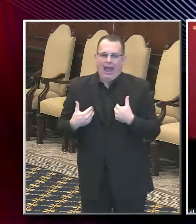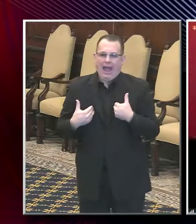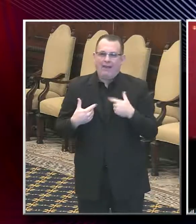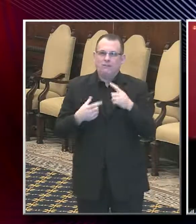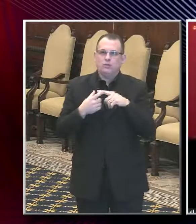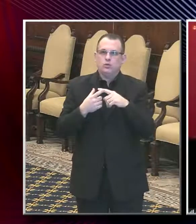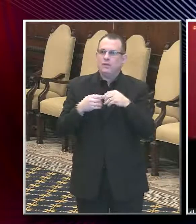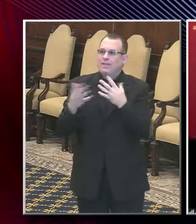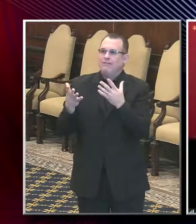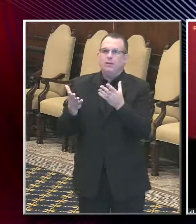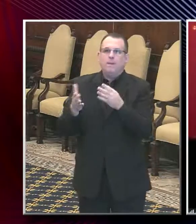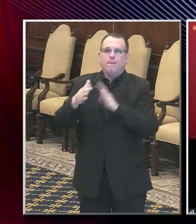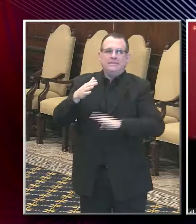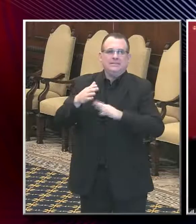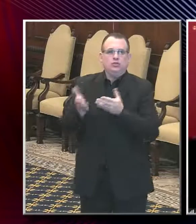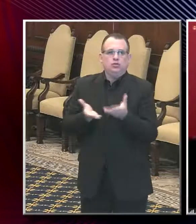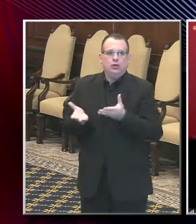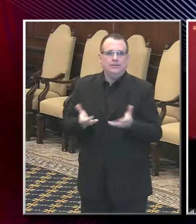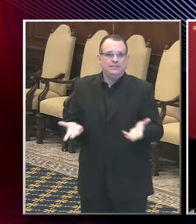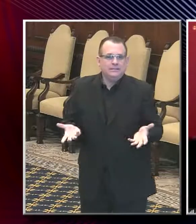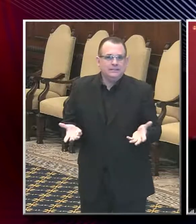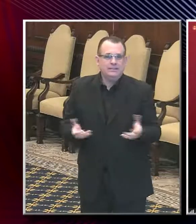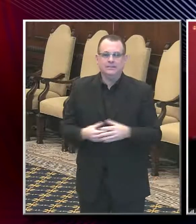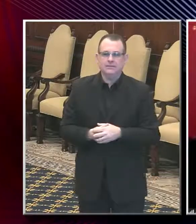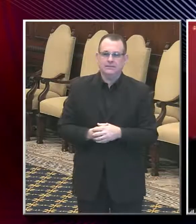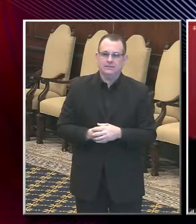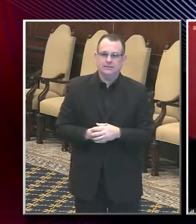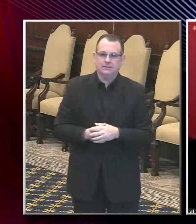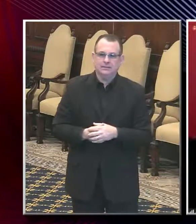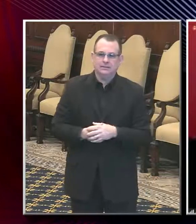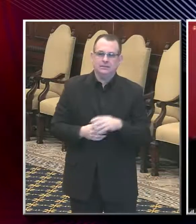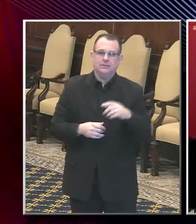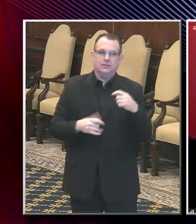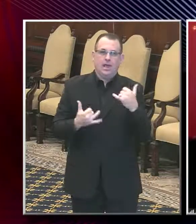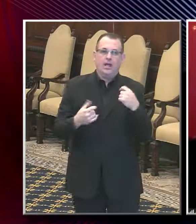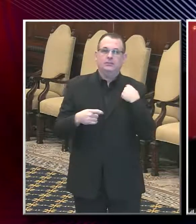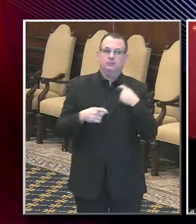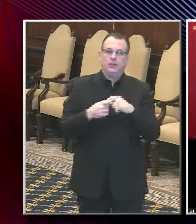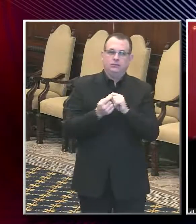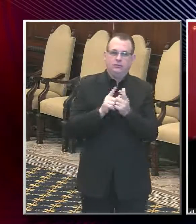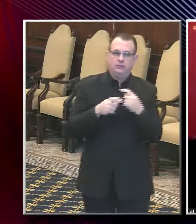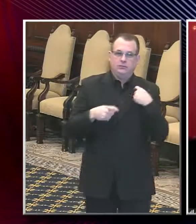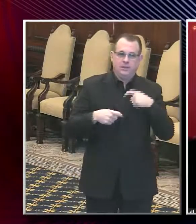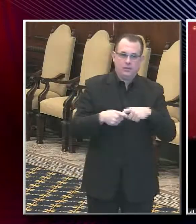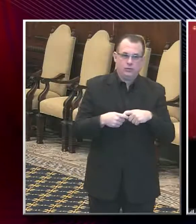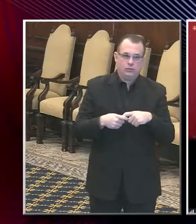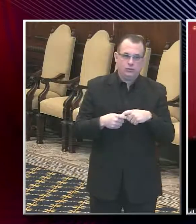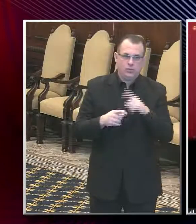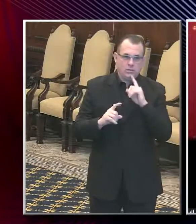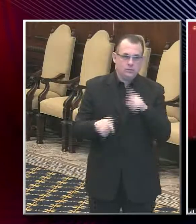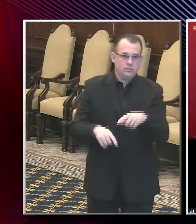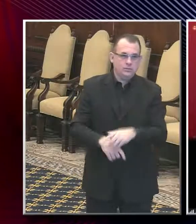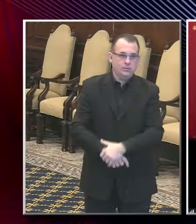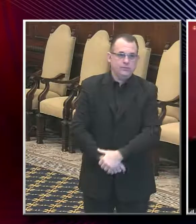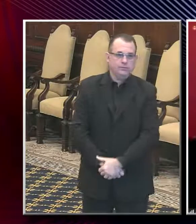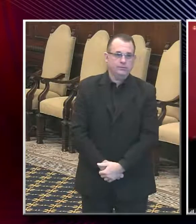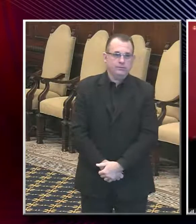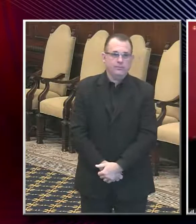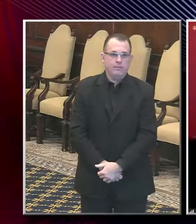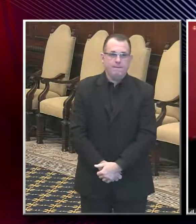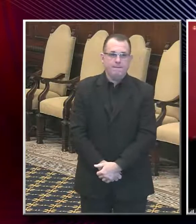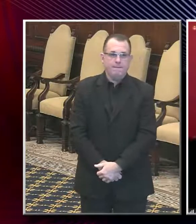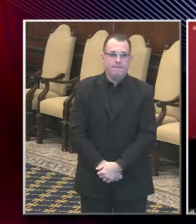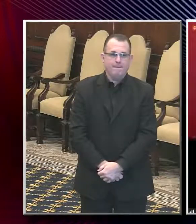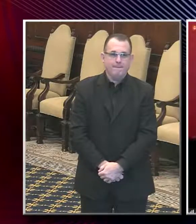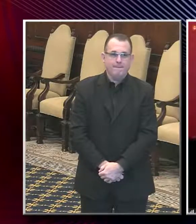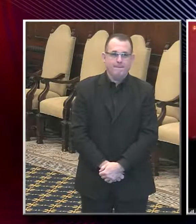Nosotros vamos a continuar viendo este avance, según avance nuestro progreso en el campo médico. Eso es lo